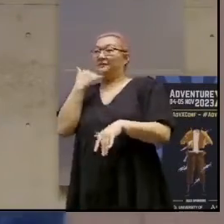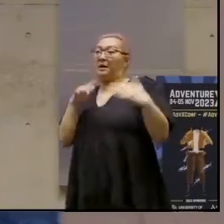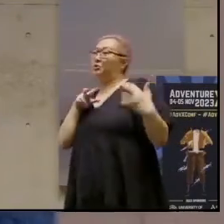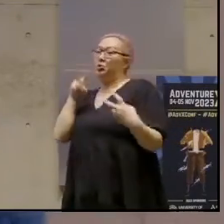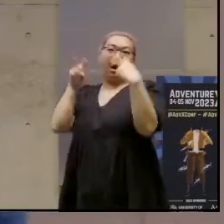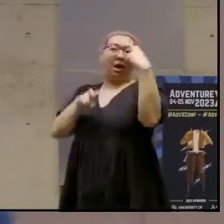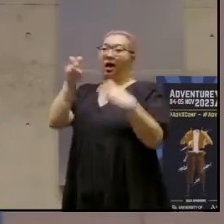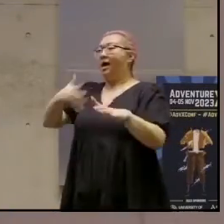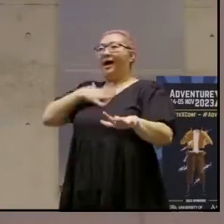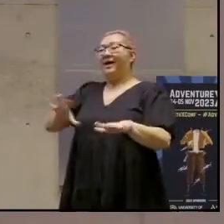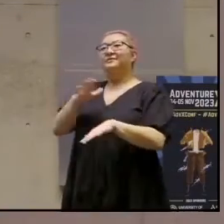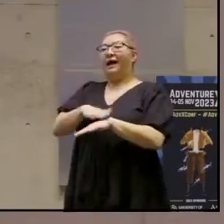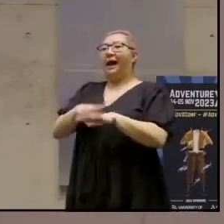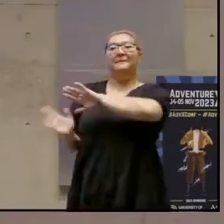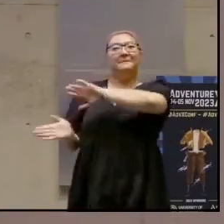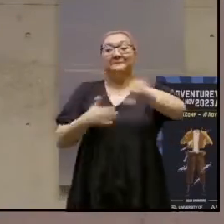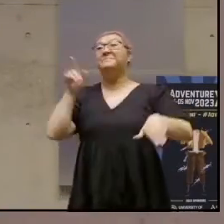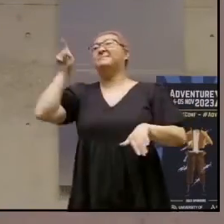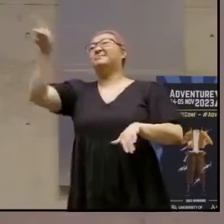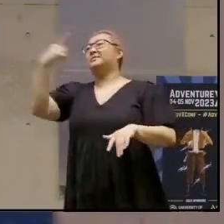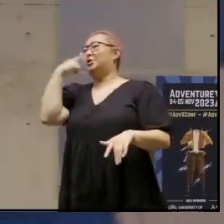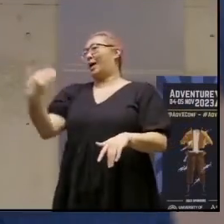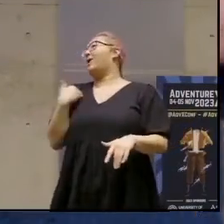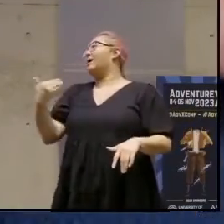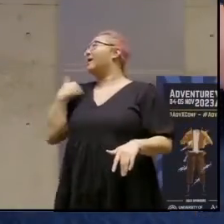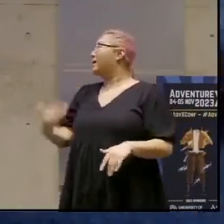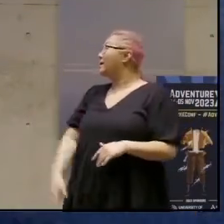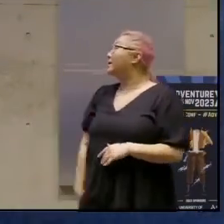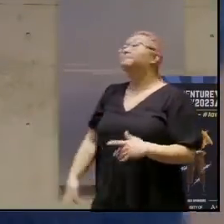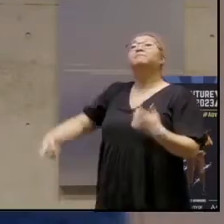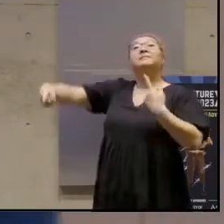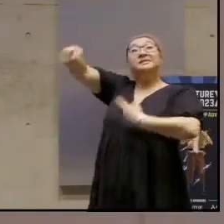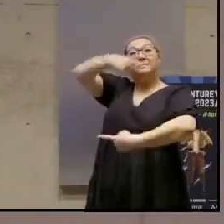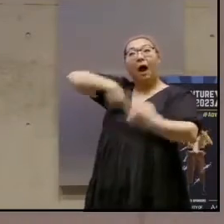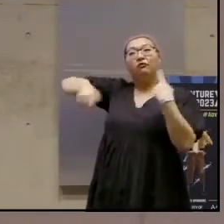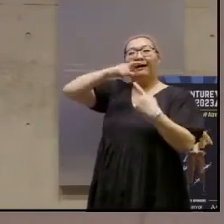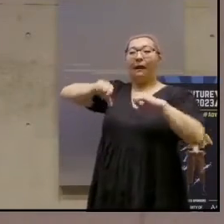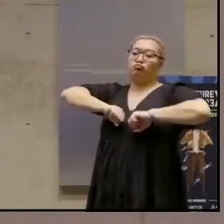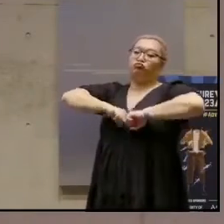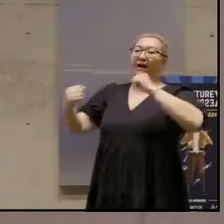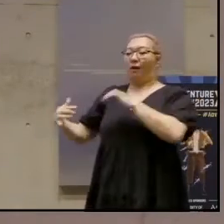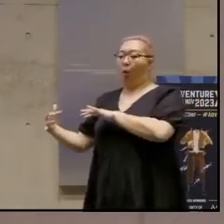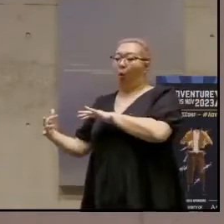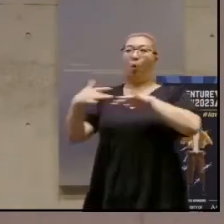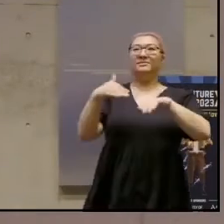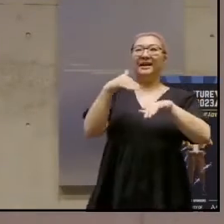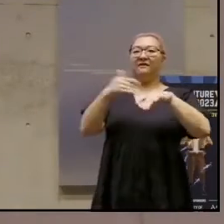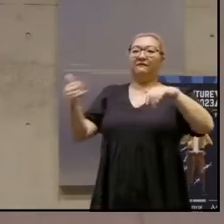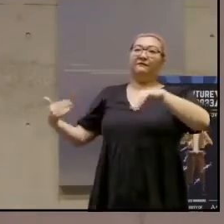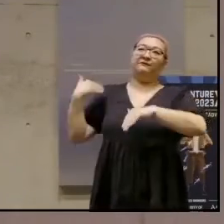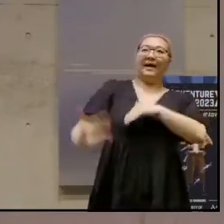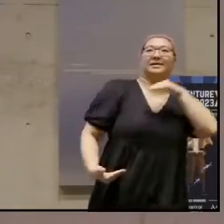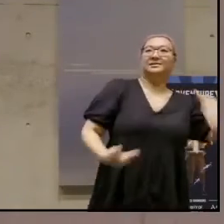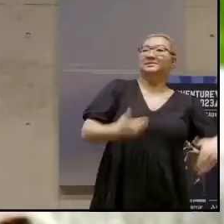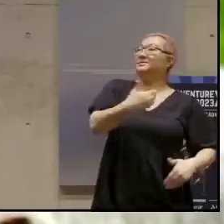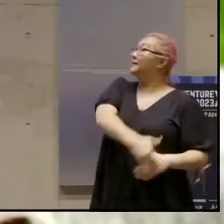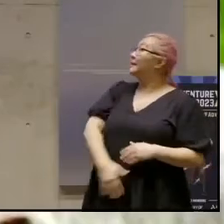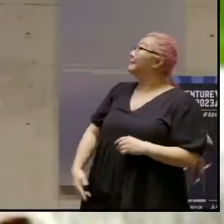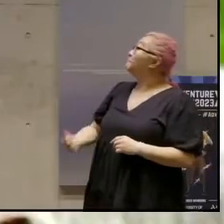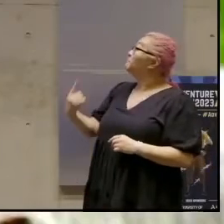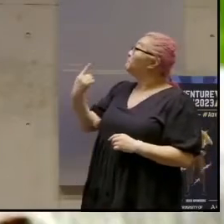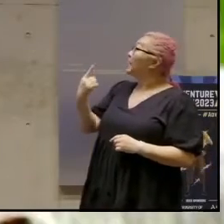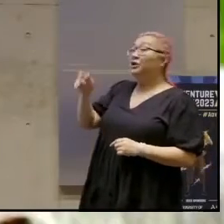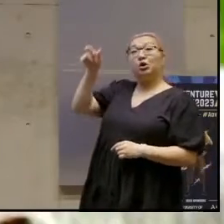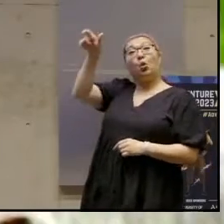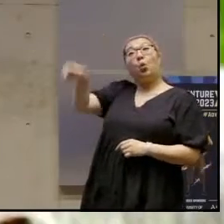So, spirals allow you to break cause and effect. Here's a perfect example. Anybody a fan of Wong Kar-wai, Chinese filmmaker? Yeah,